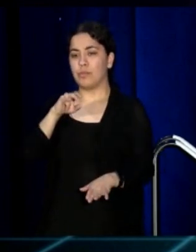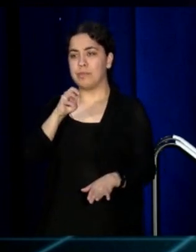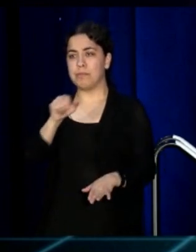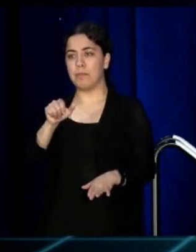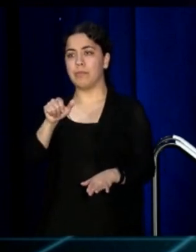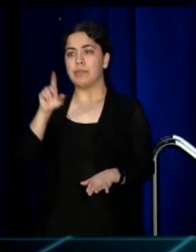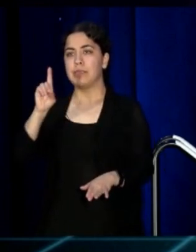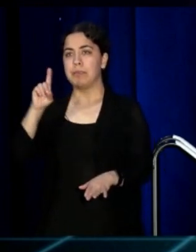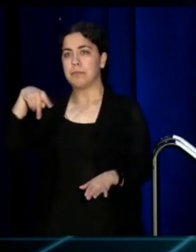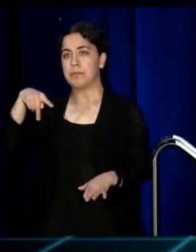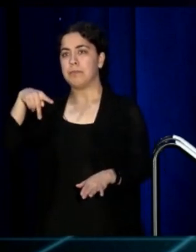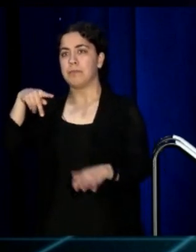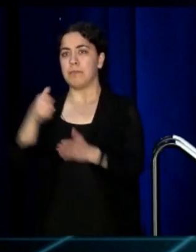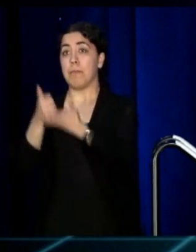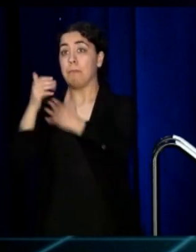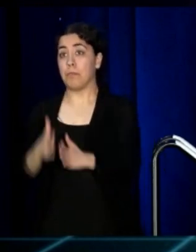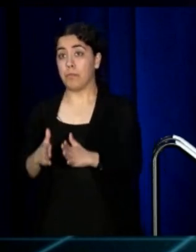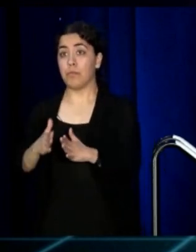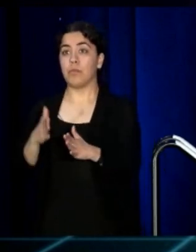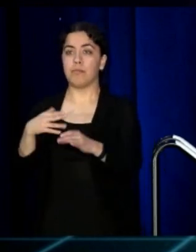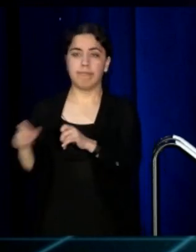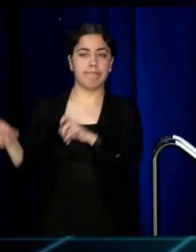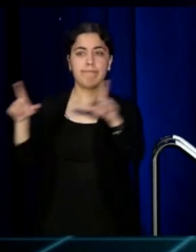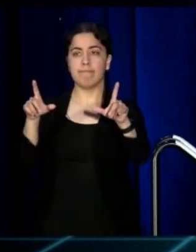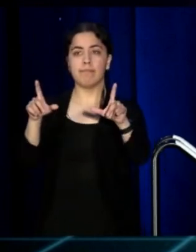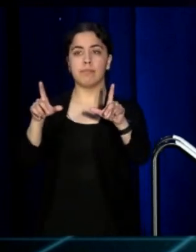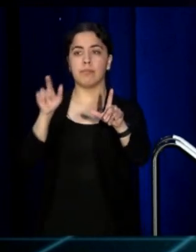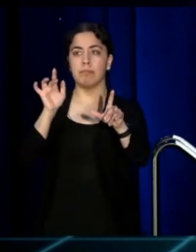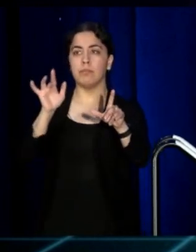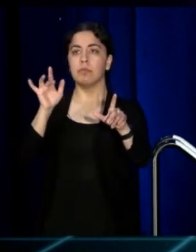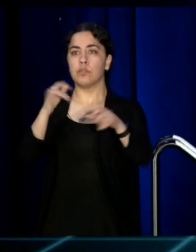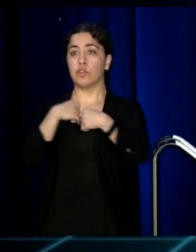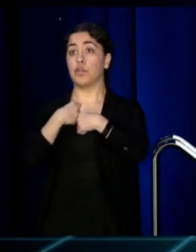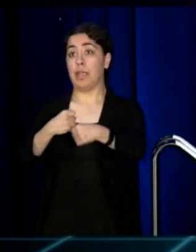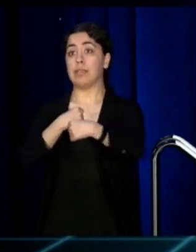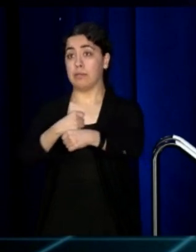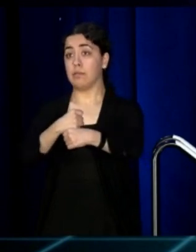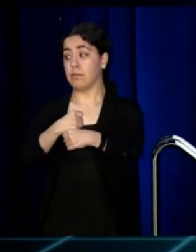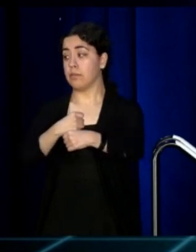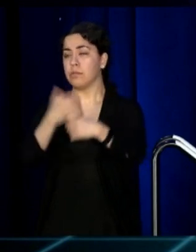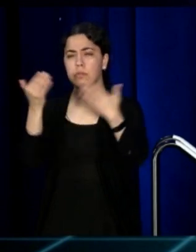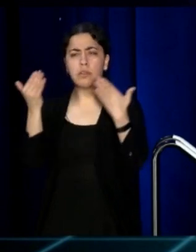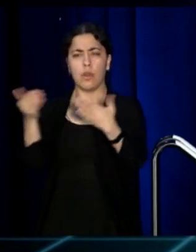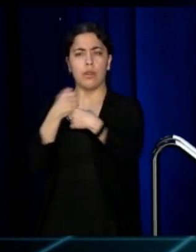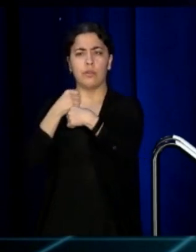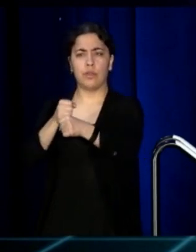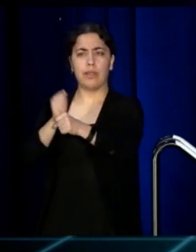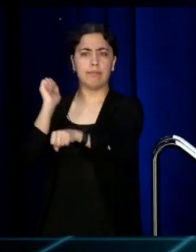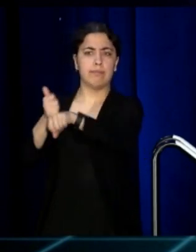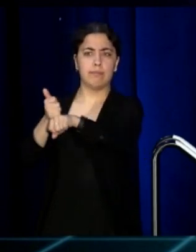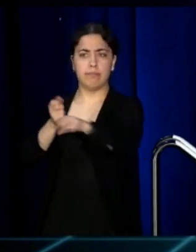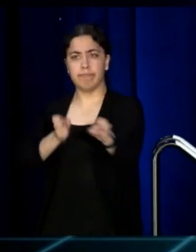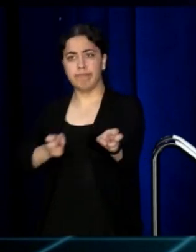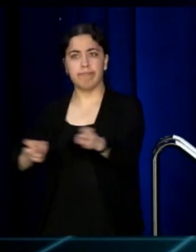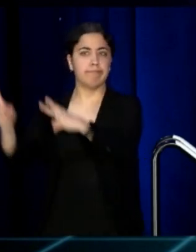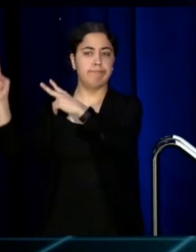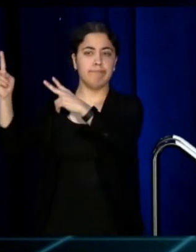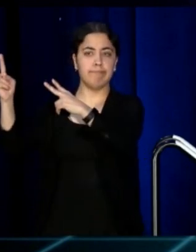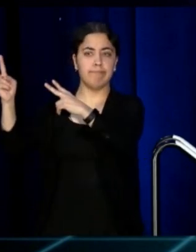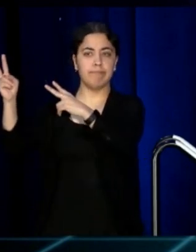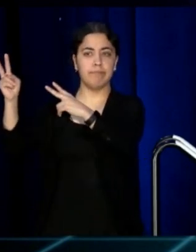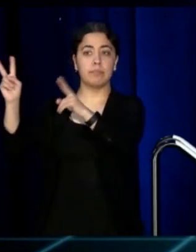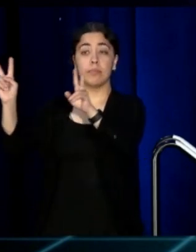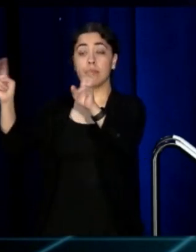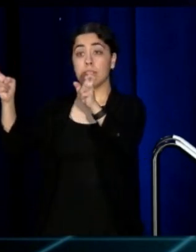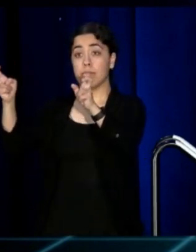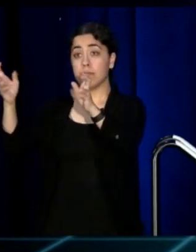post wired up. That comes from the schema, and I can just call create. So let's go ahead and create a post with